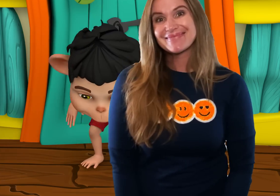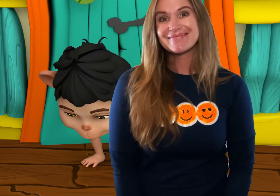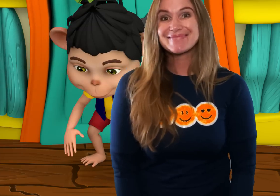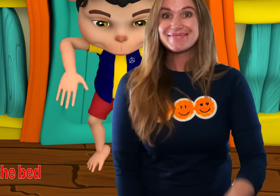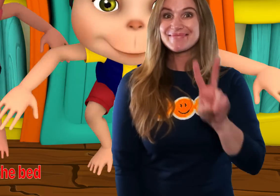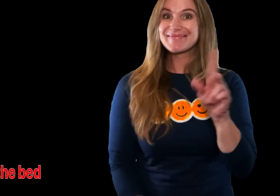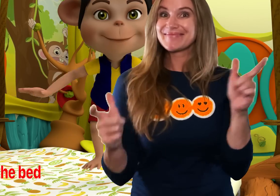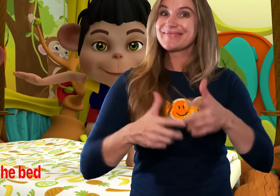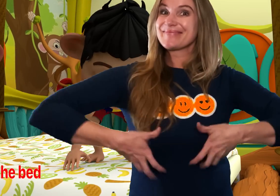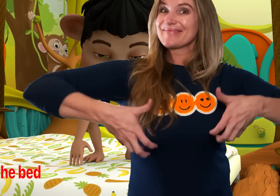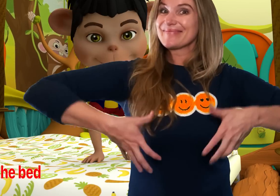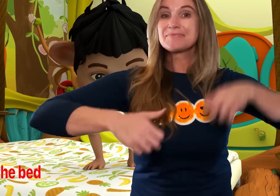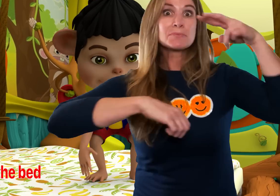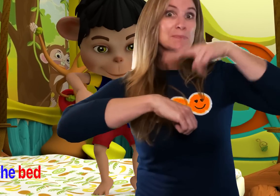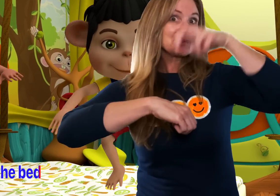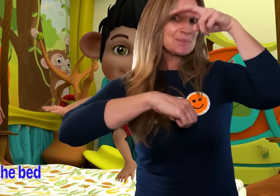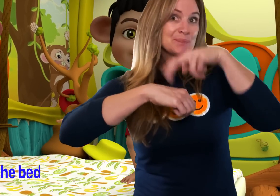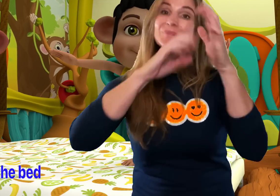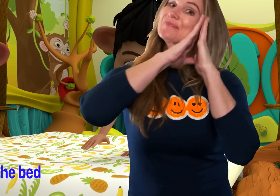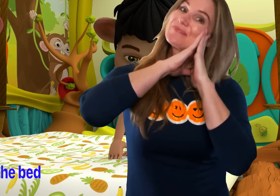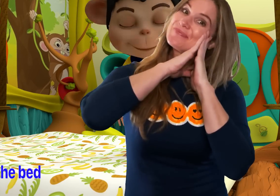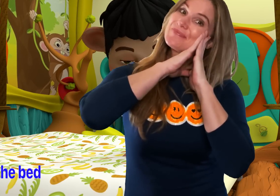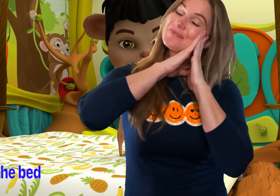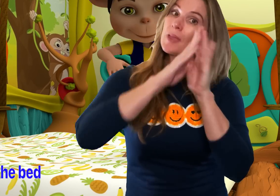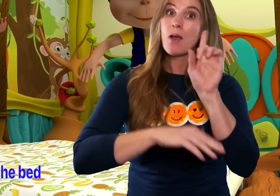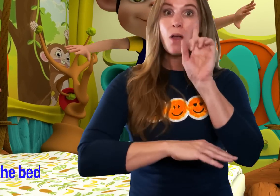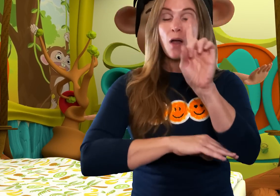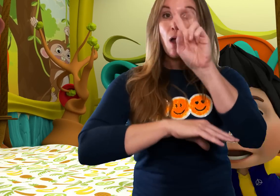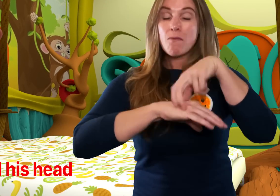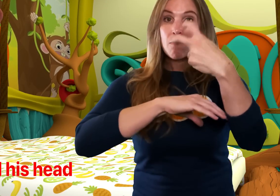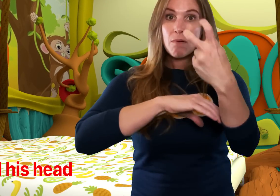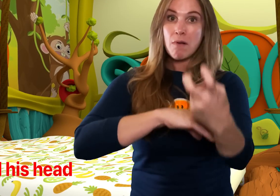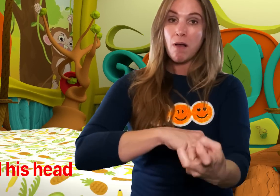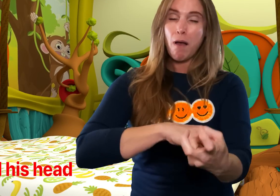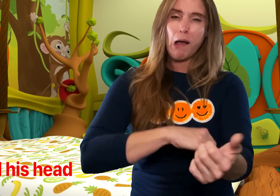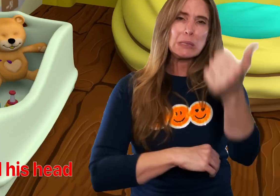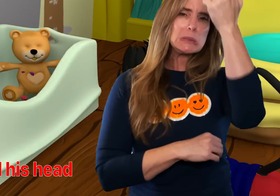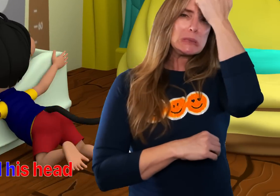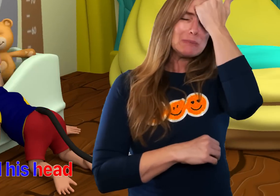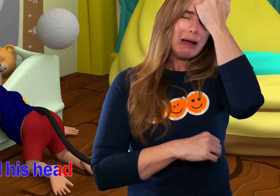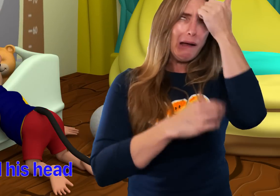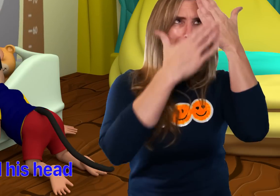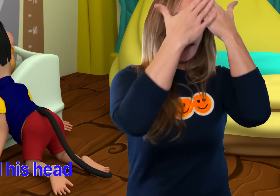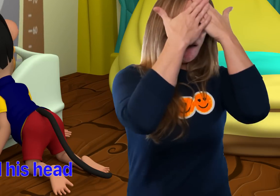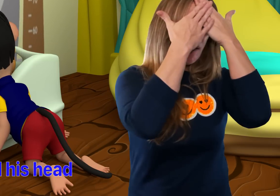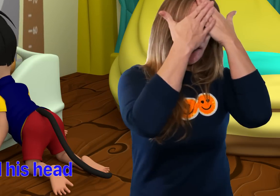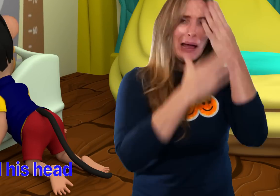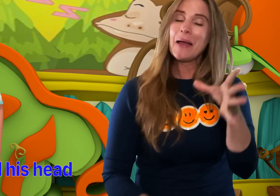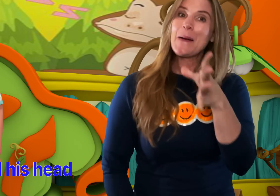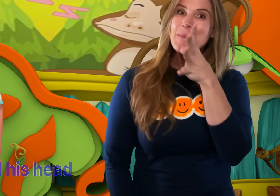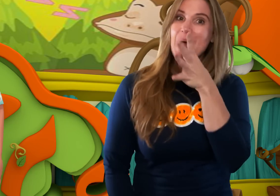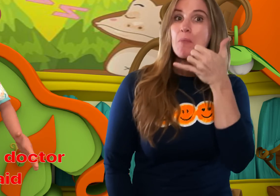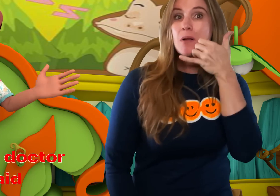bed two little monkeys jumping on the bed one fell off and bumped his